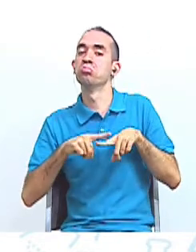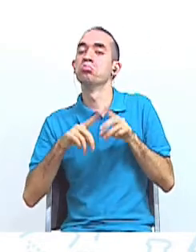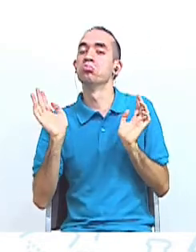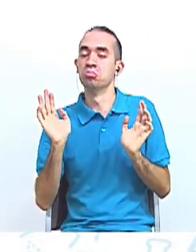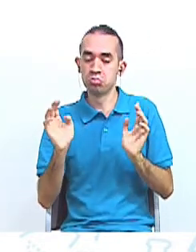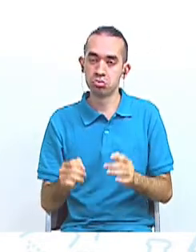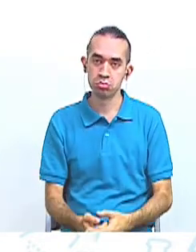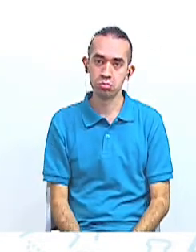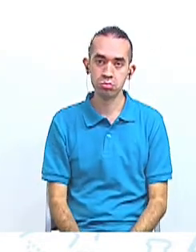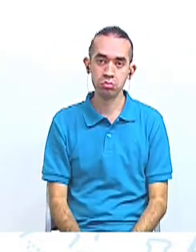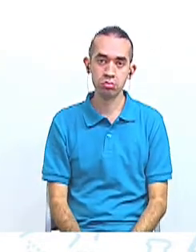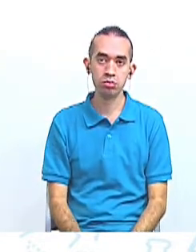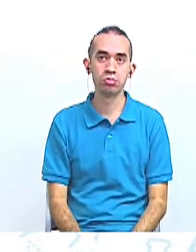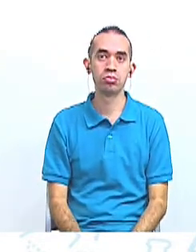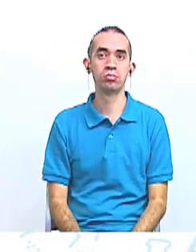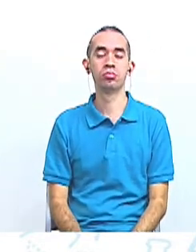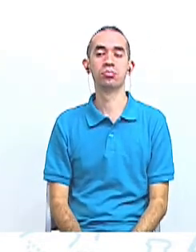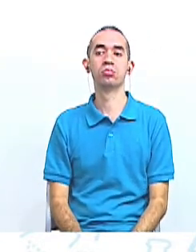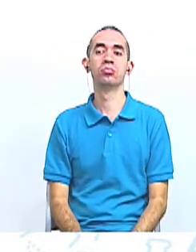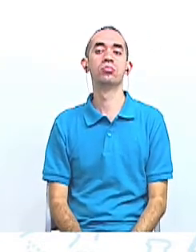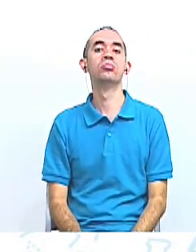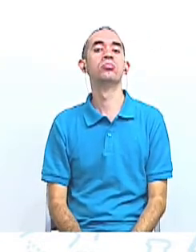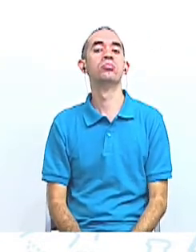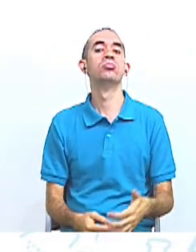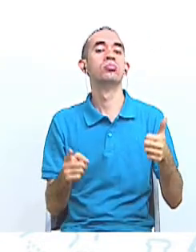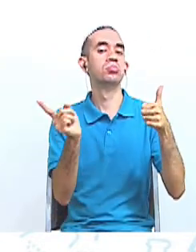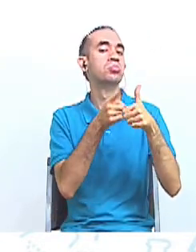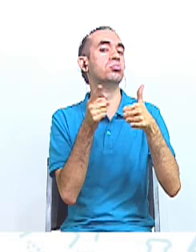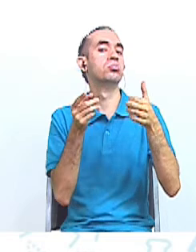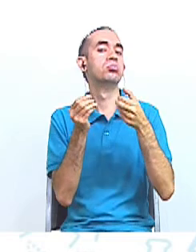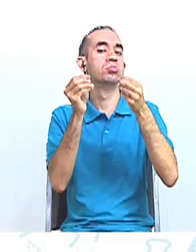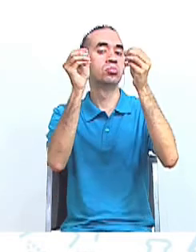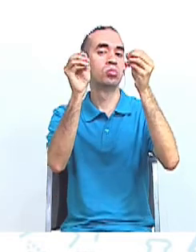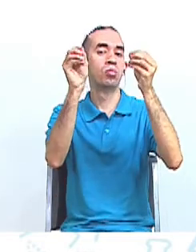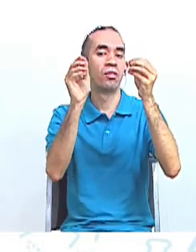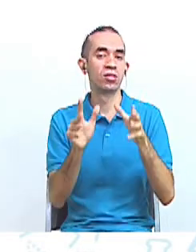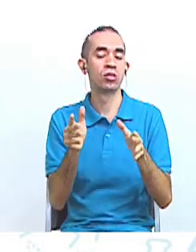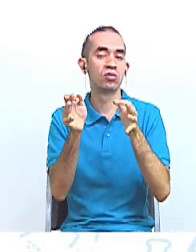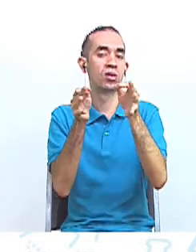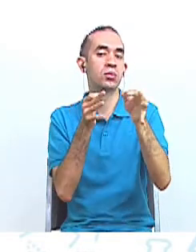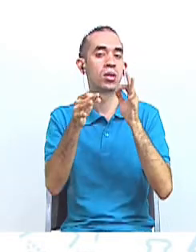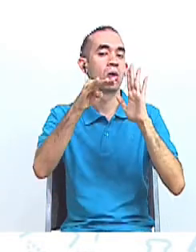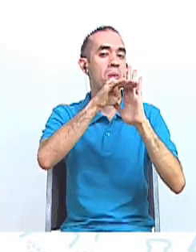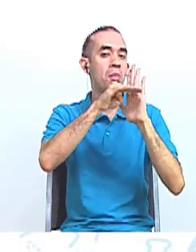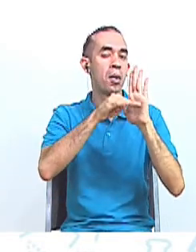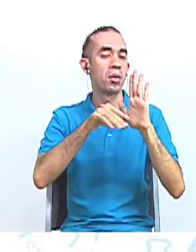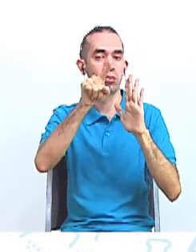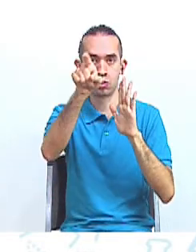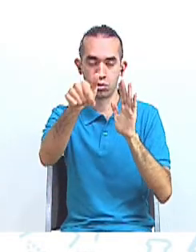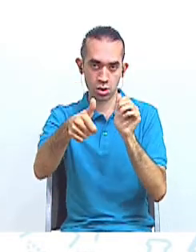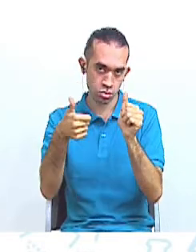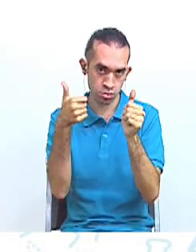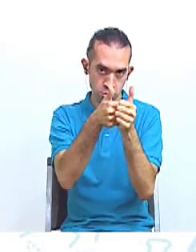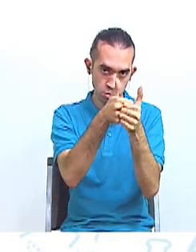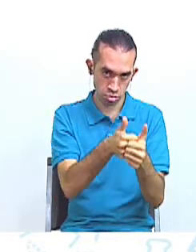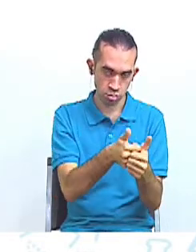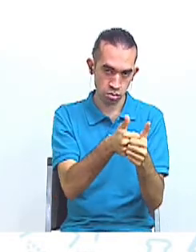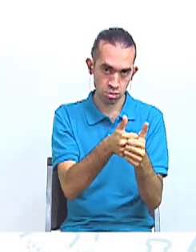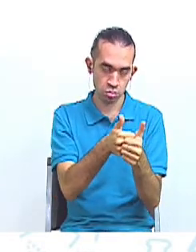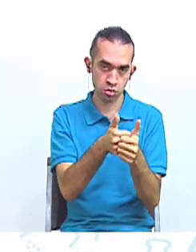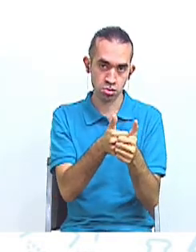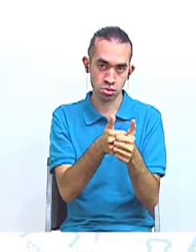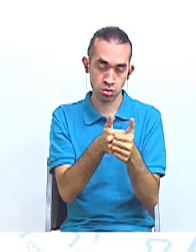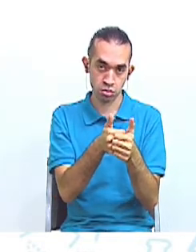All right? So, did I follow instructions? Were you able to follow instructions?